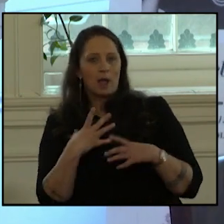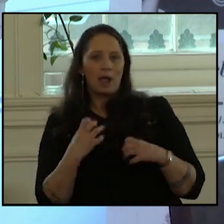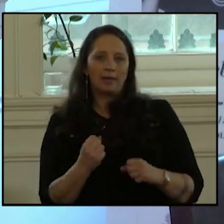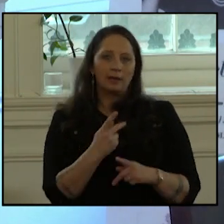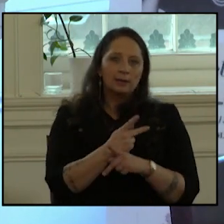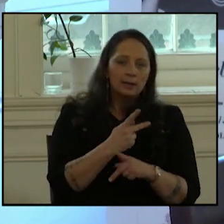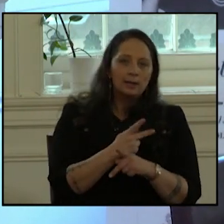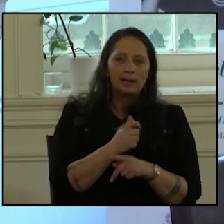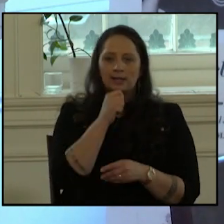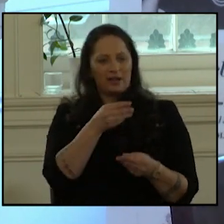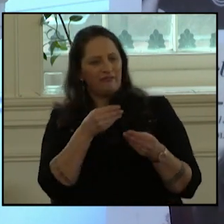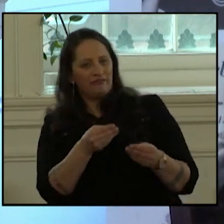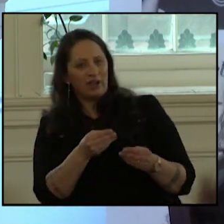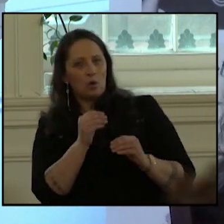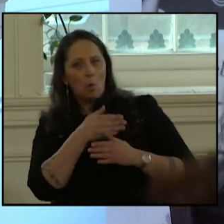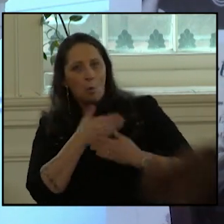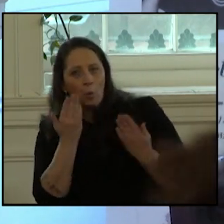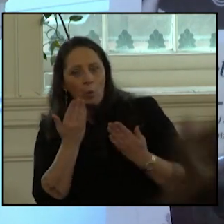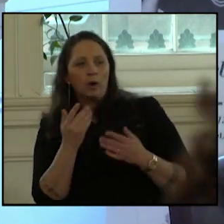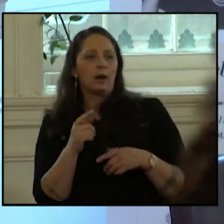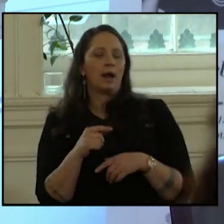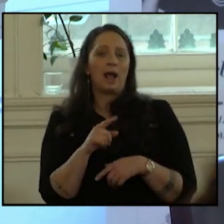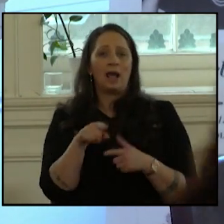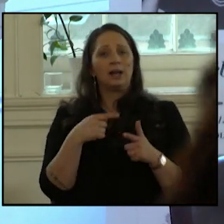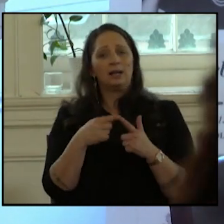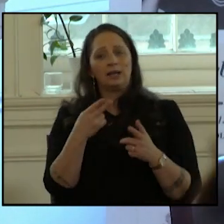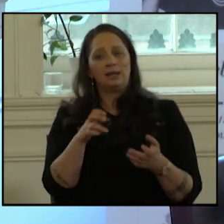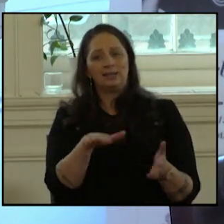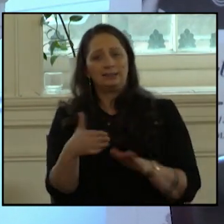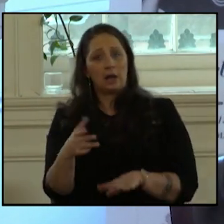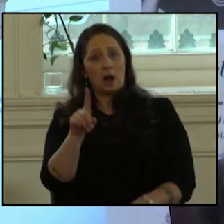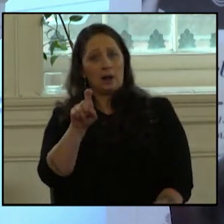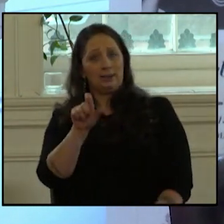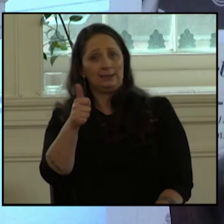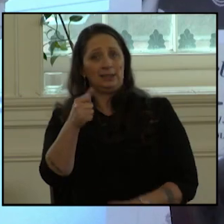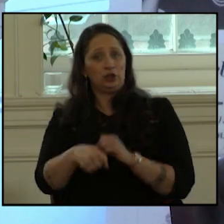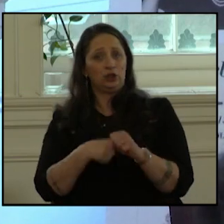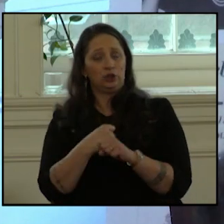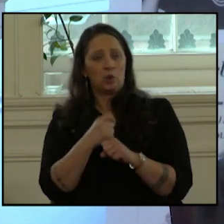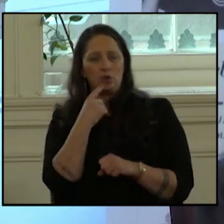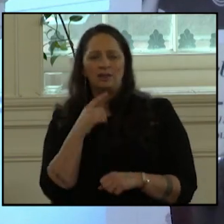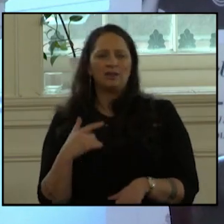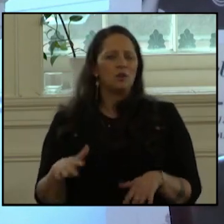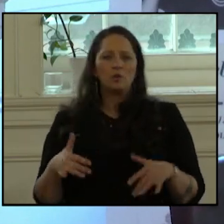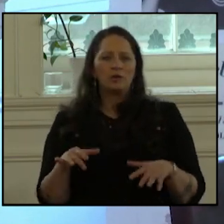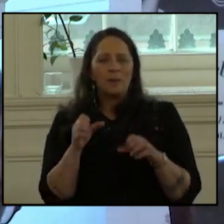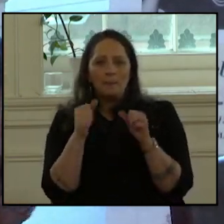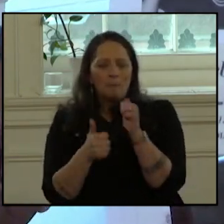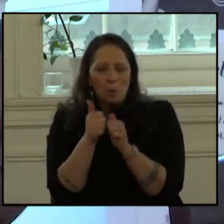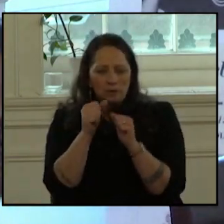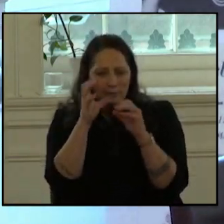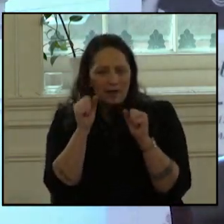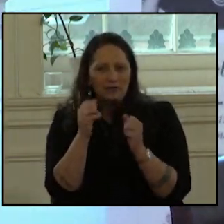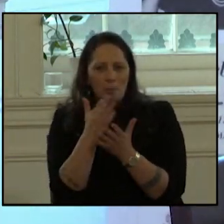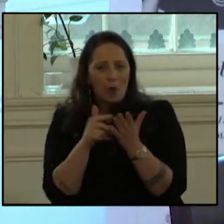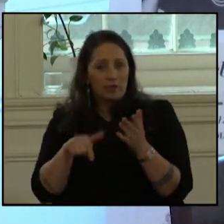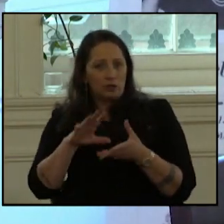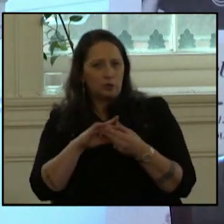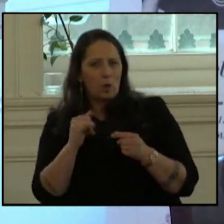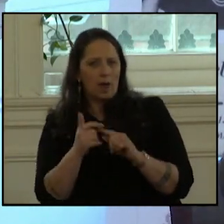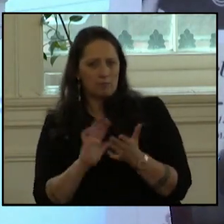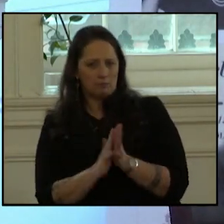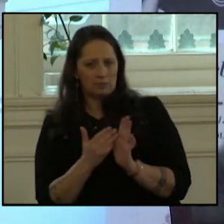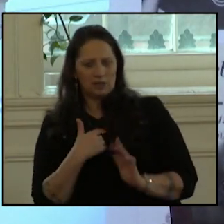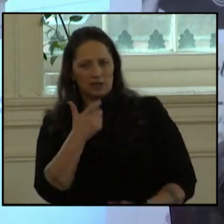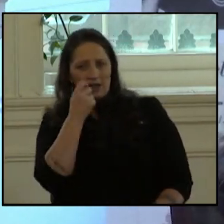care, he's not fed appropriately, and he dies at 110 years old. And the writer says, the amazing thing about this story, which got me interested, is that